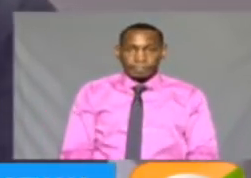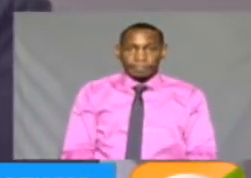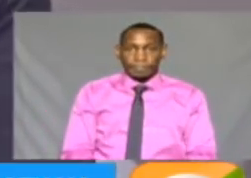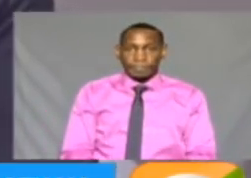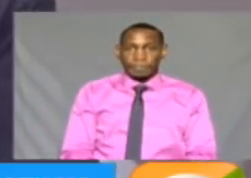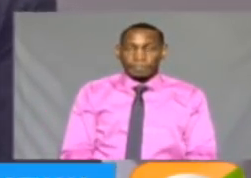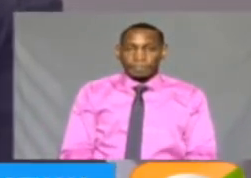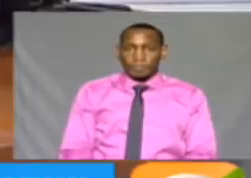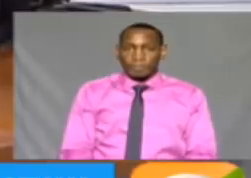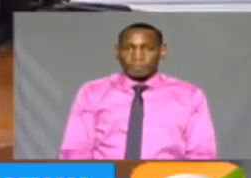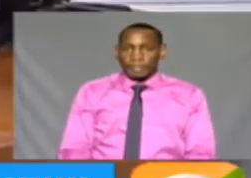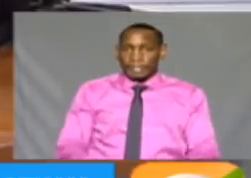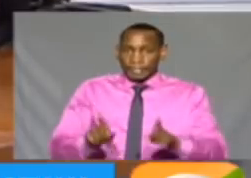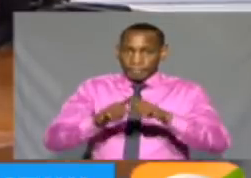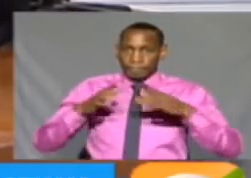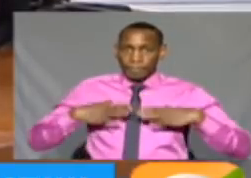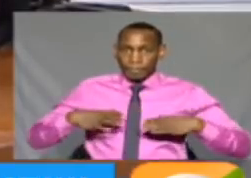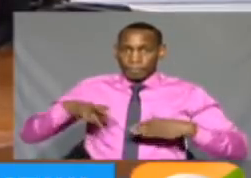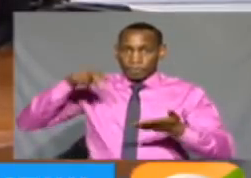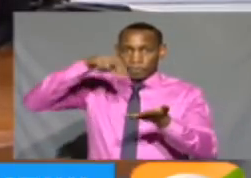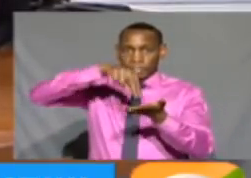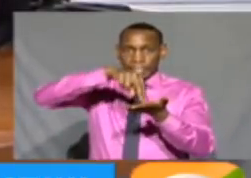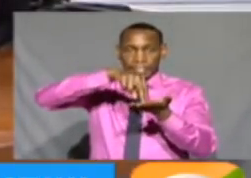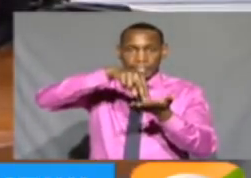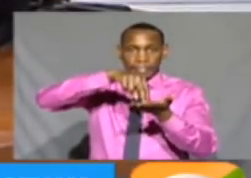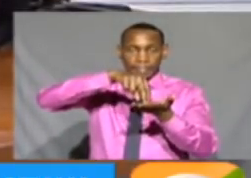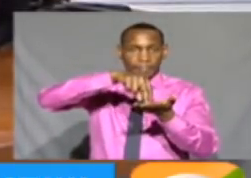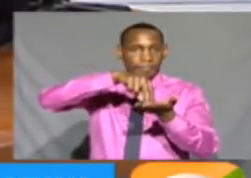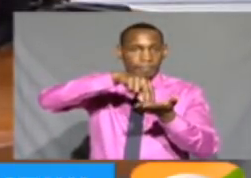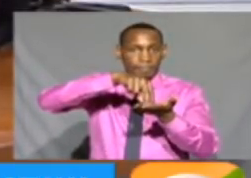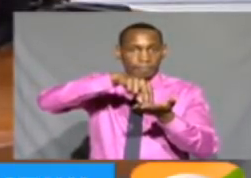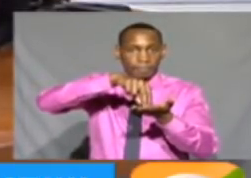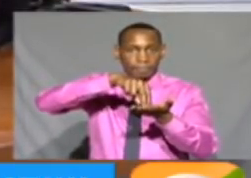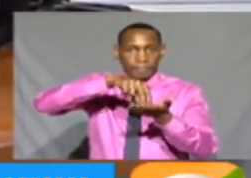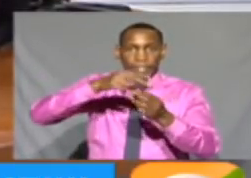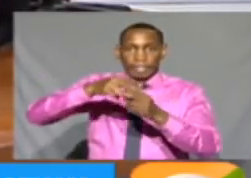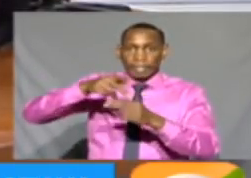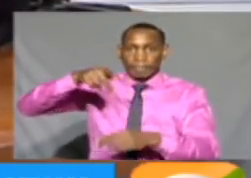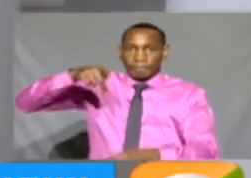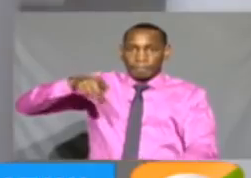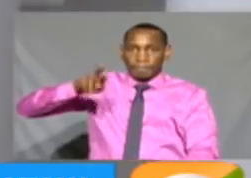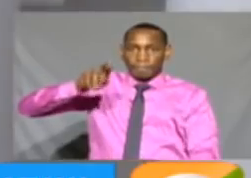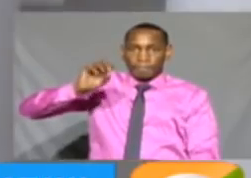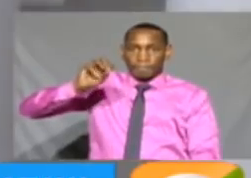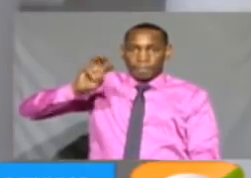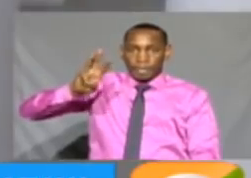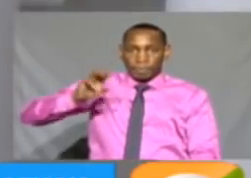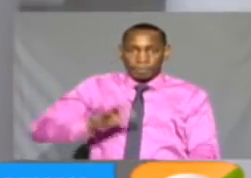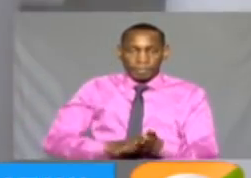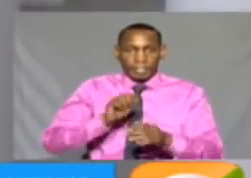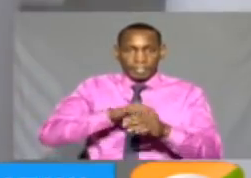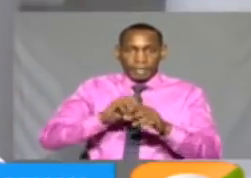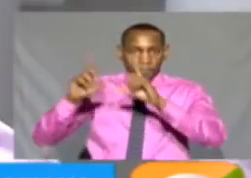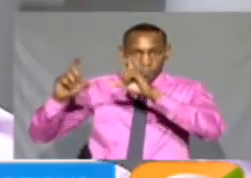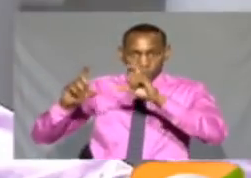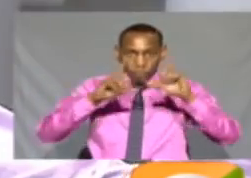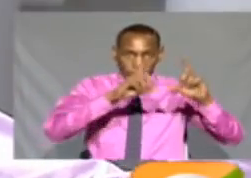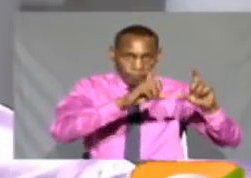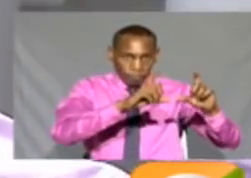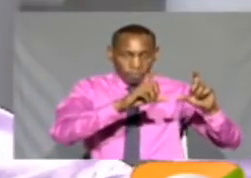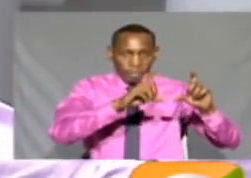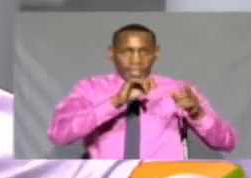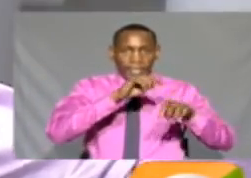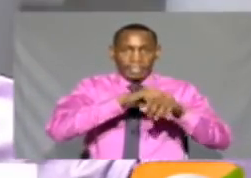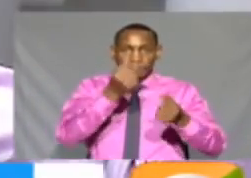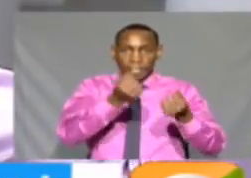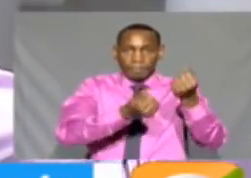those people who are standing on this thing that you've told us is called the prow. When they were taking those photos, when that